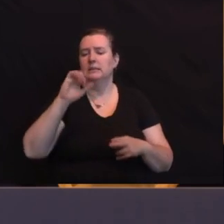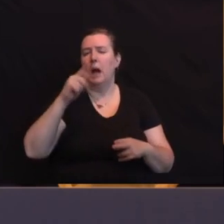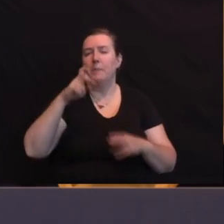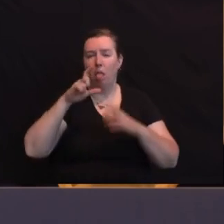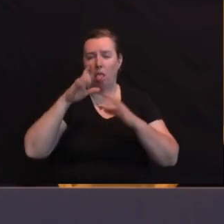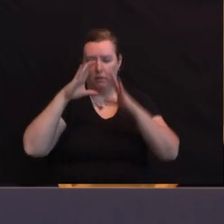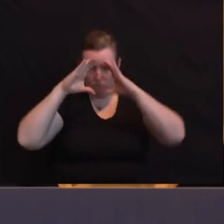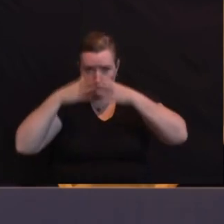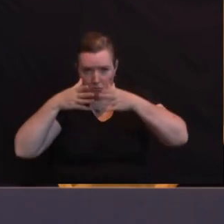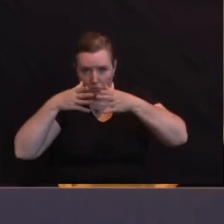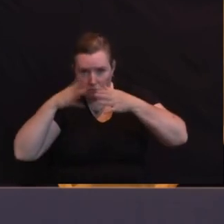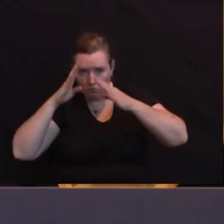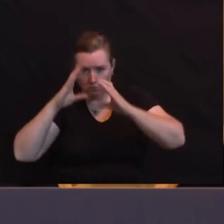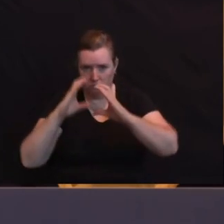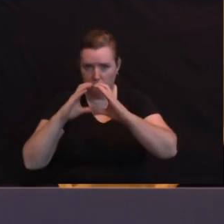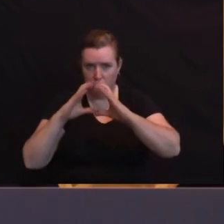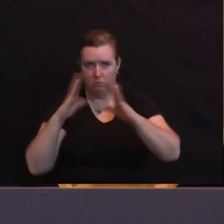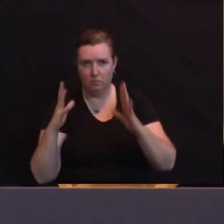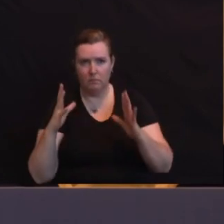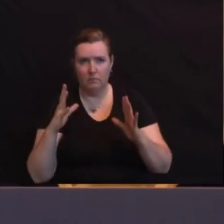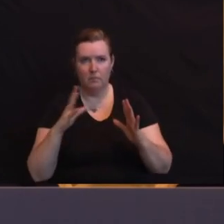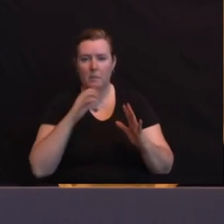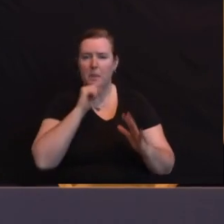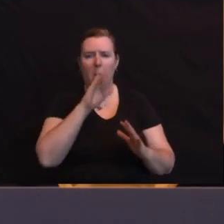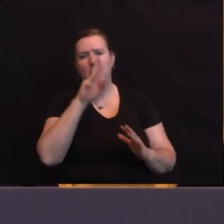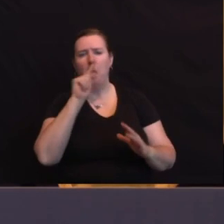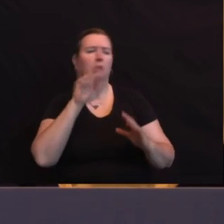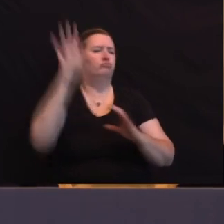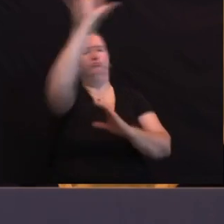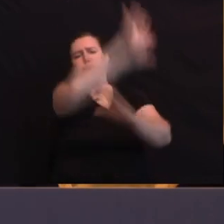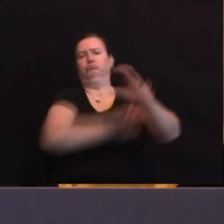see some move on indoor gatherings, perhaps?